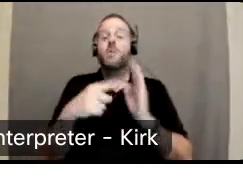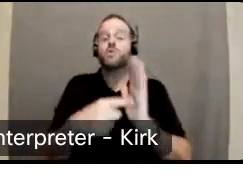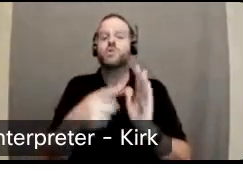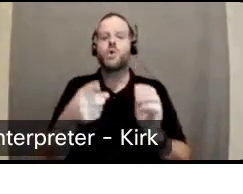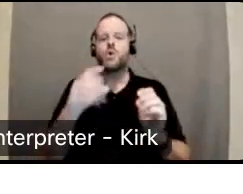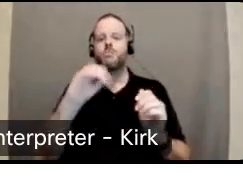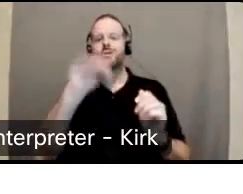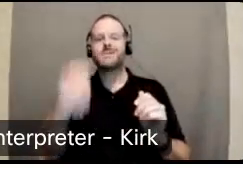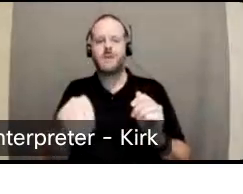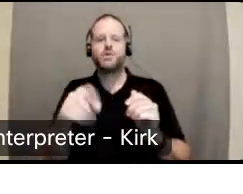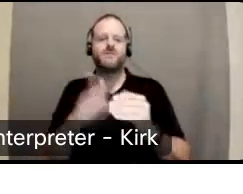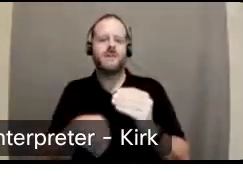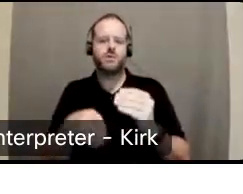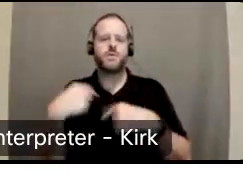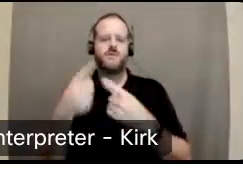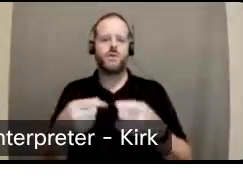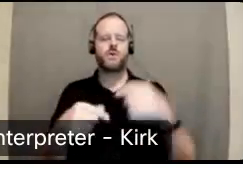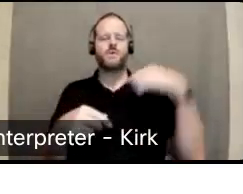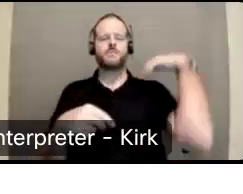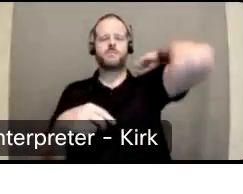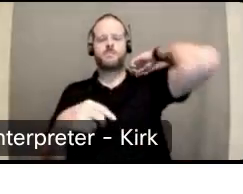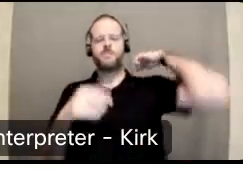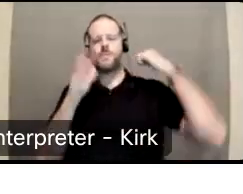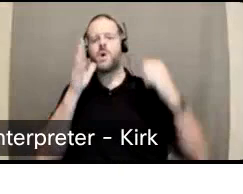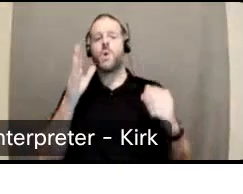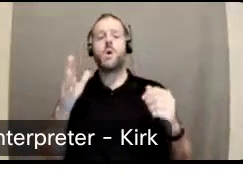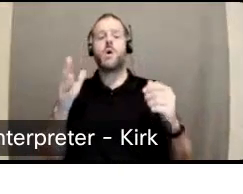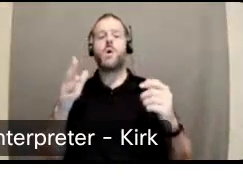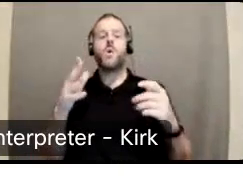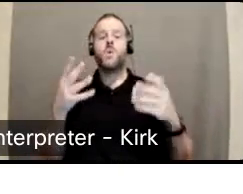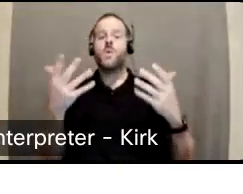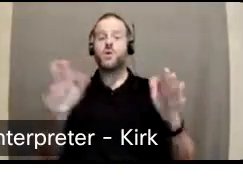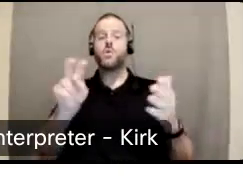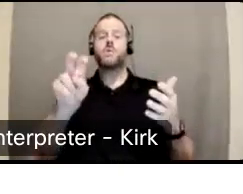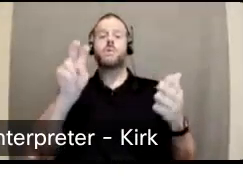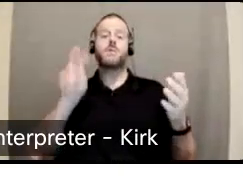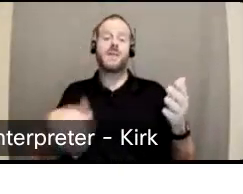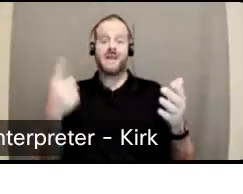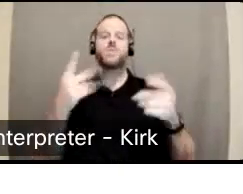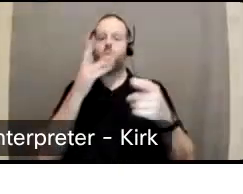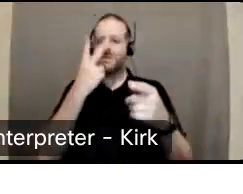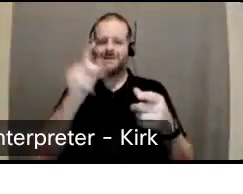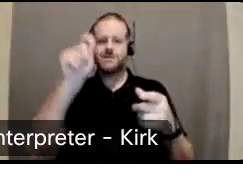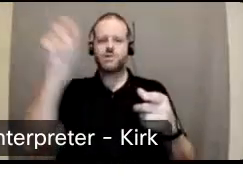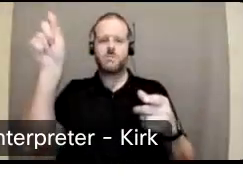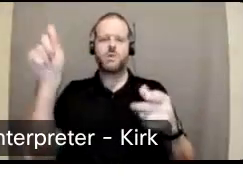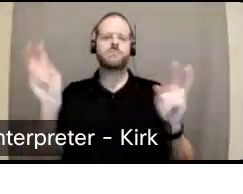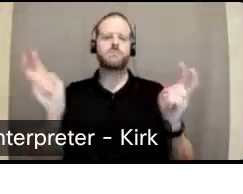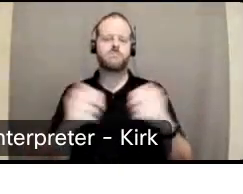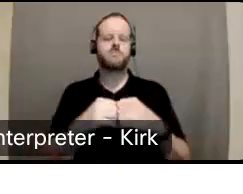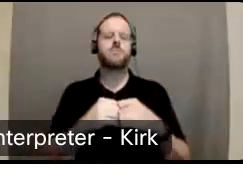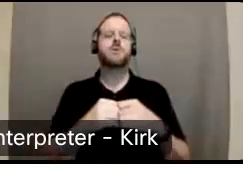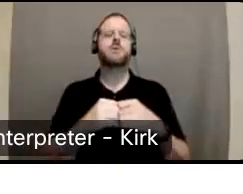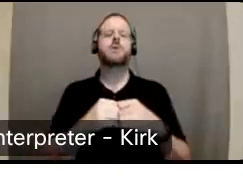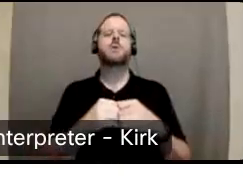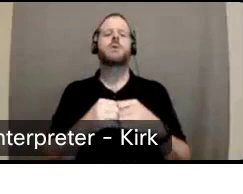the questions have all been answered, you'll get a check mark, and that lets you know that that's completed. And you can also use the table of